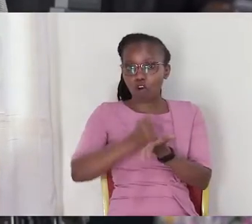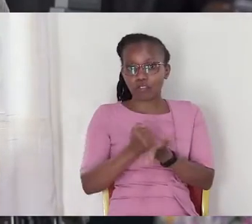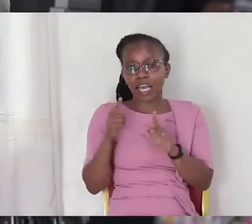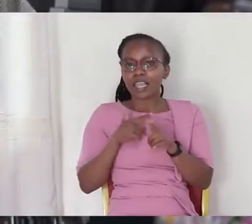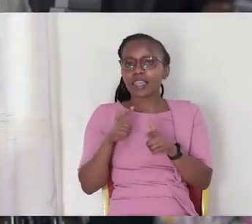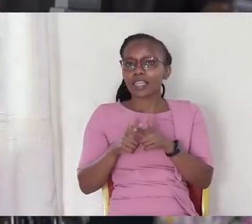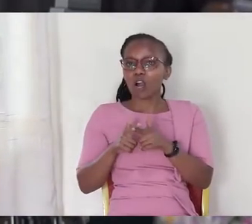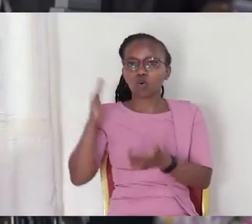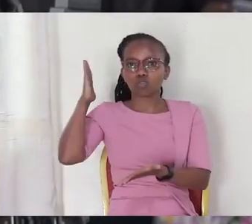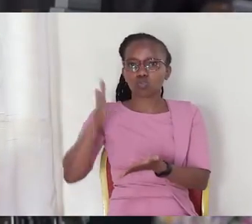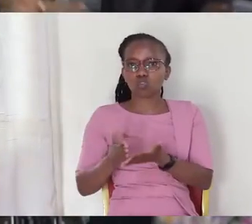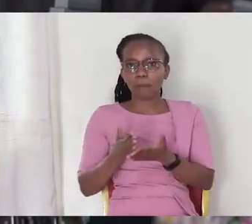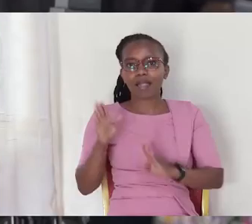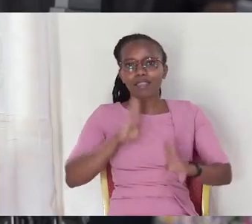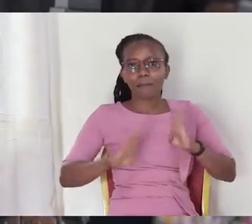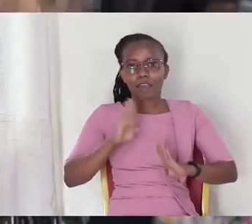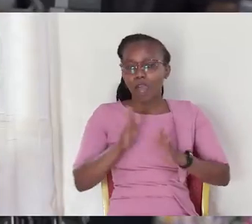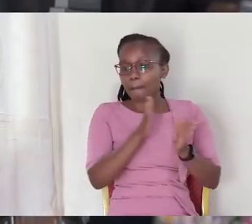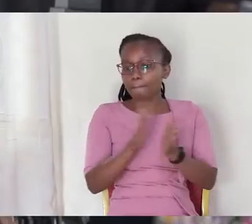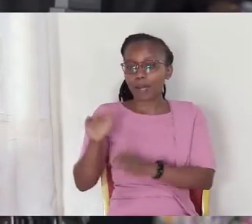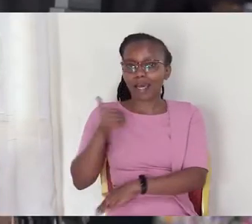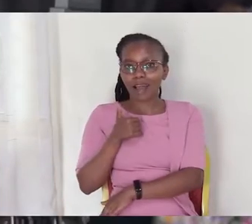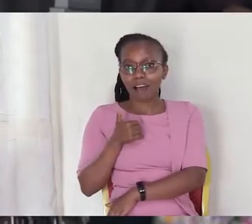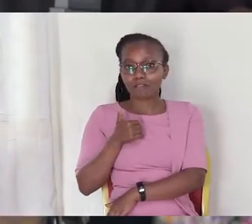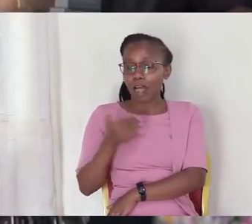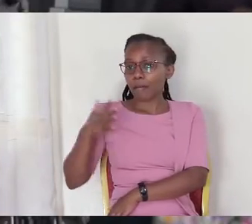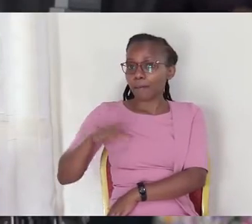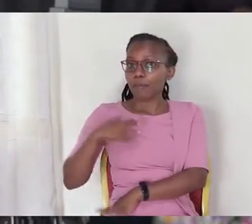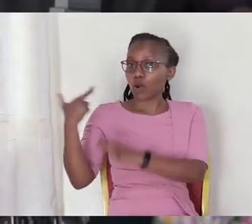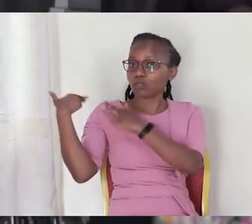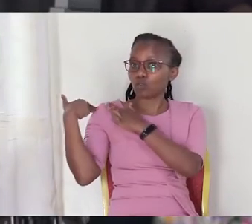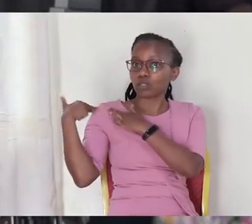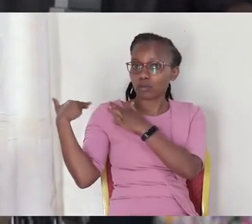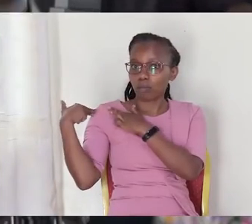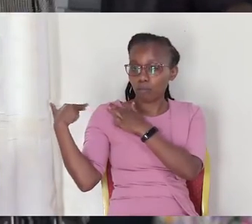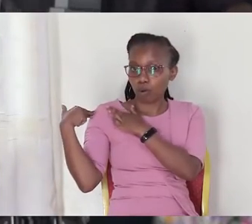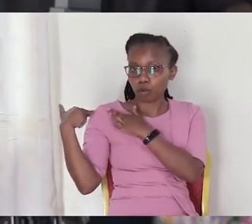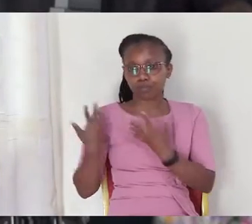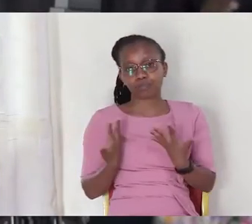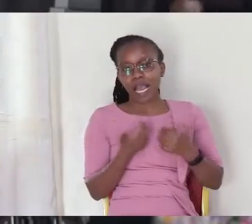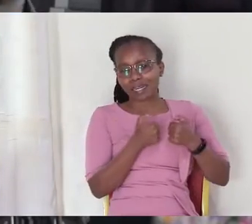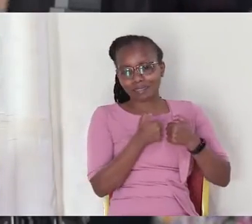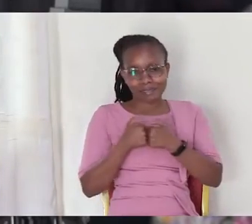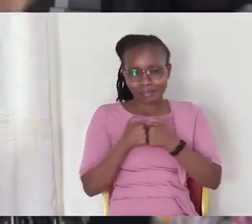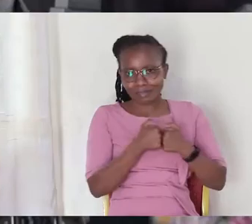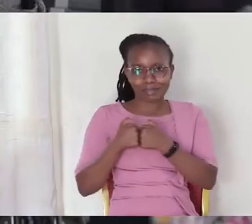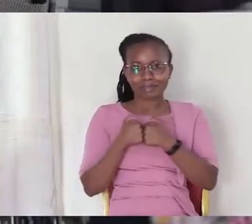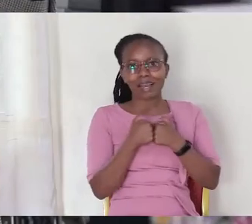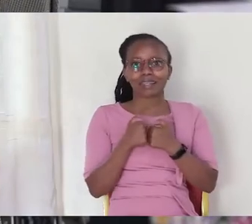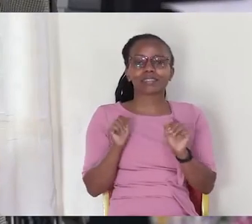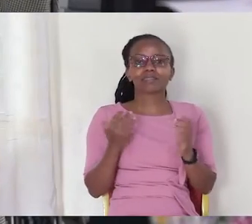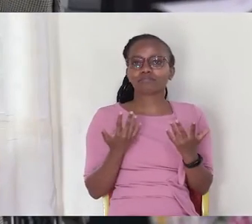So we need to have that kind of an arrangement where perpetrators are held to account, but they're also challenged and stopped from